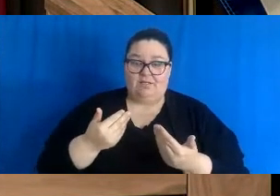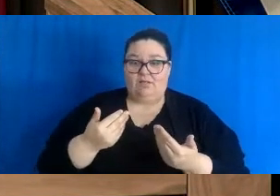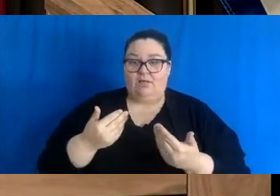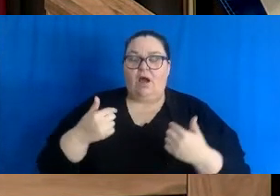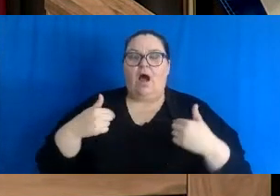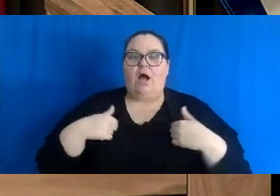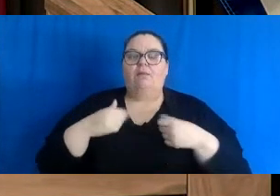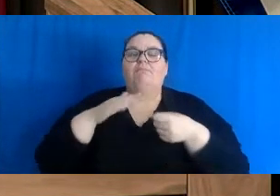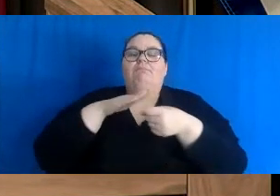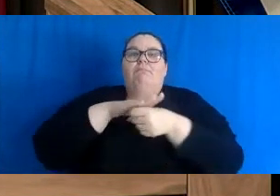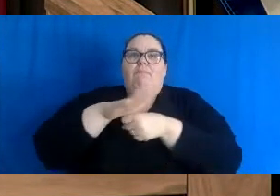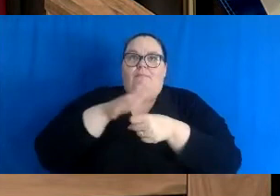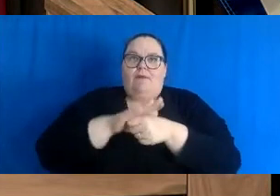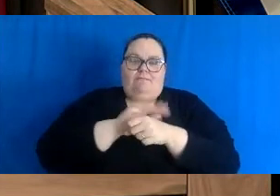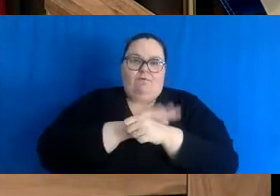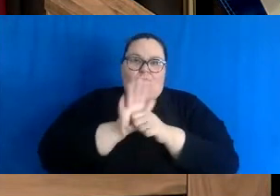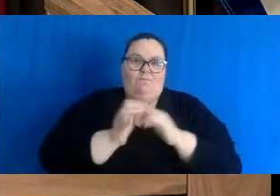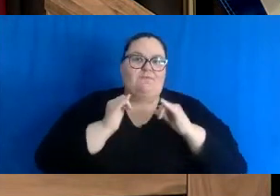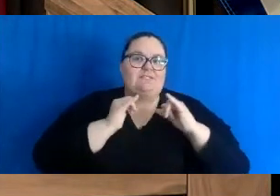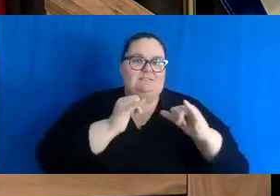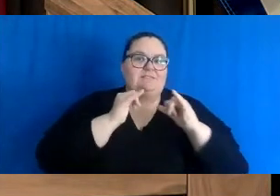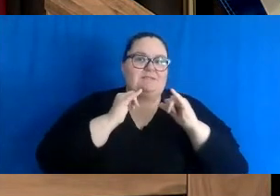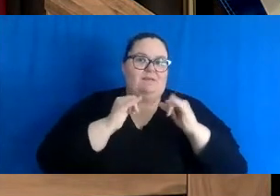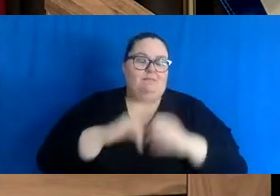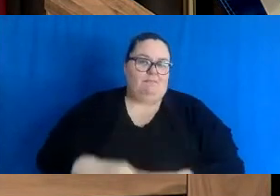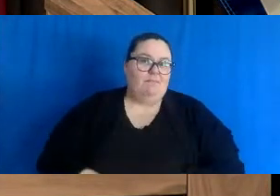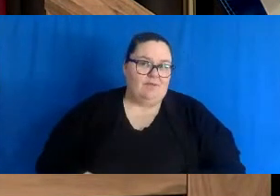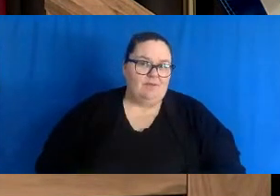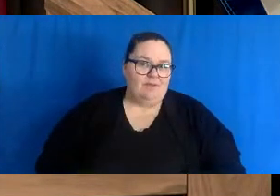am. Je sais que